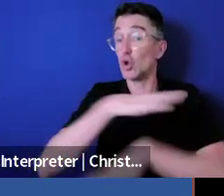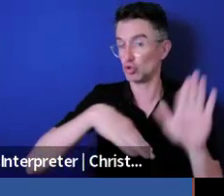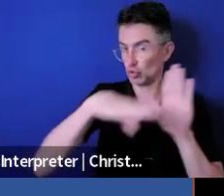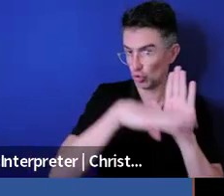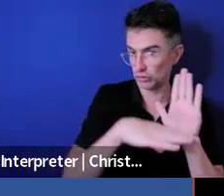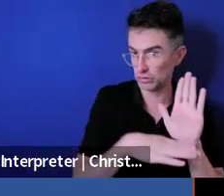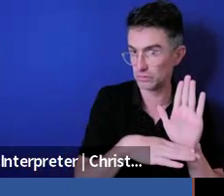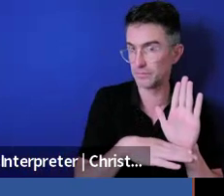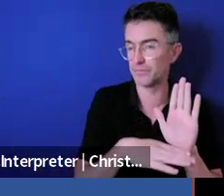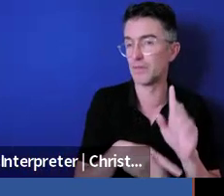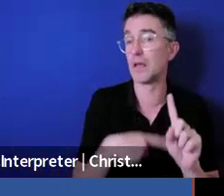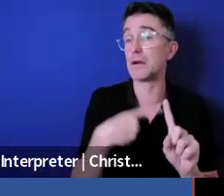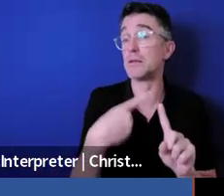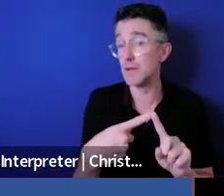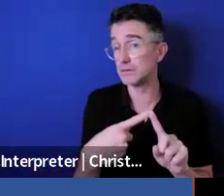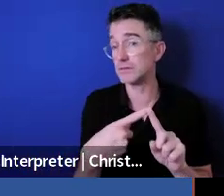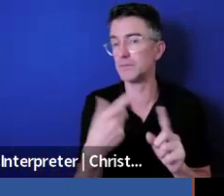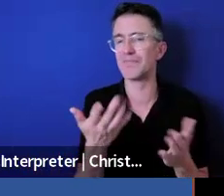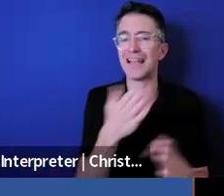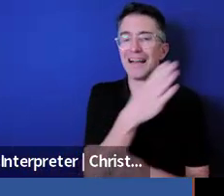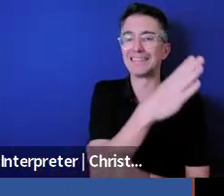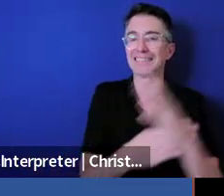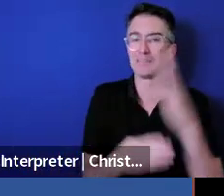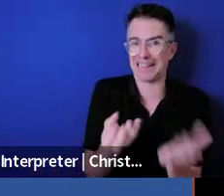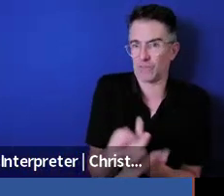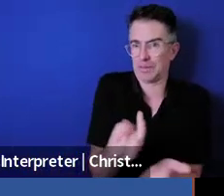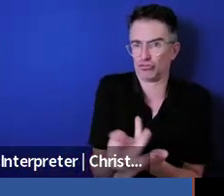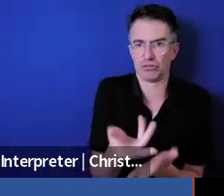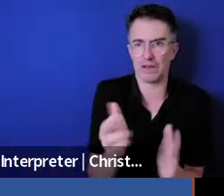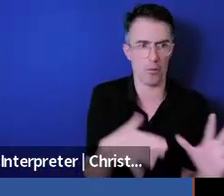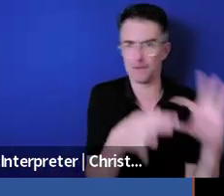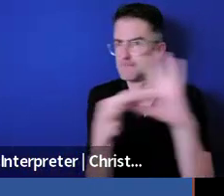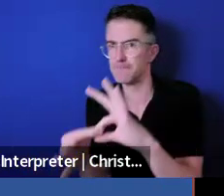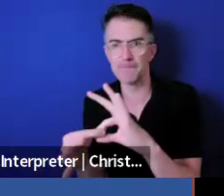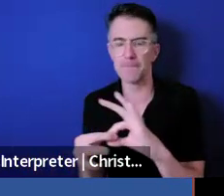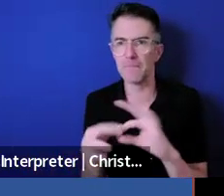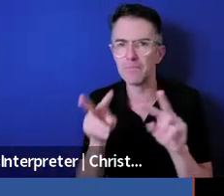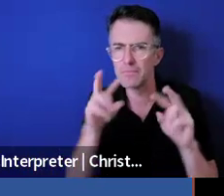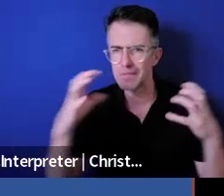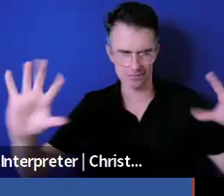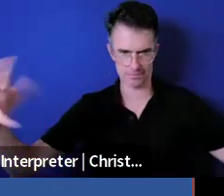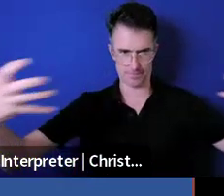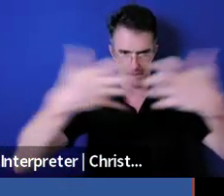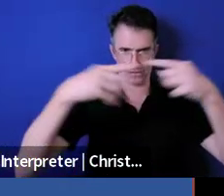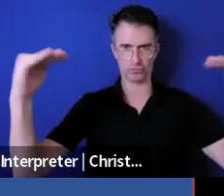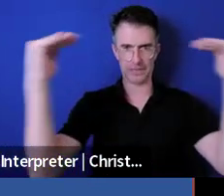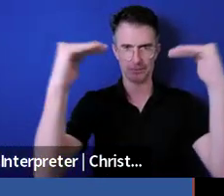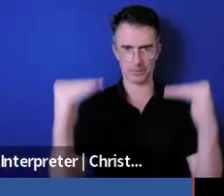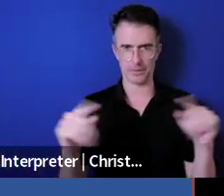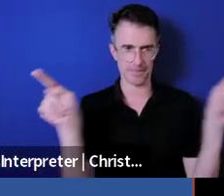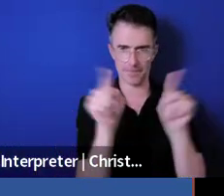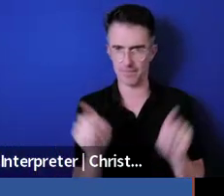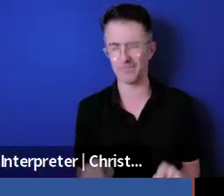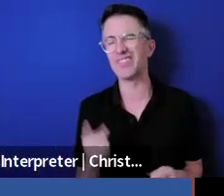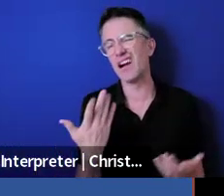management information system. And we will have experience both on the level of social registry and development of disability management information